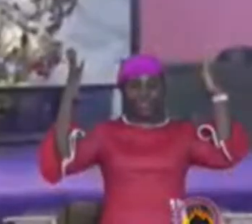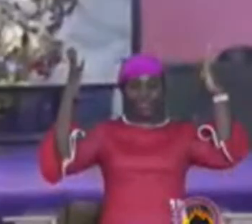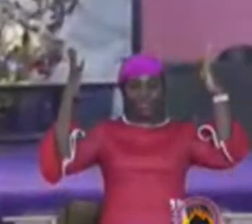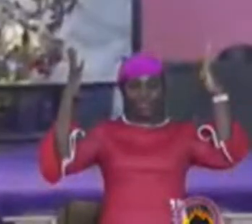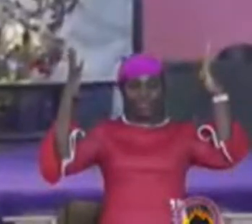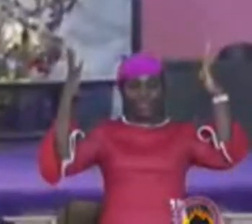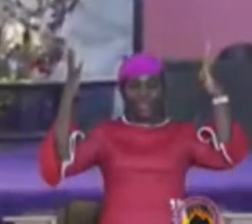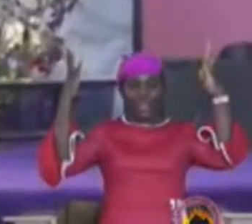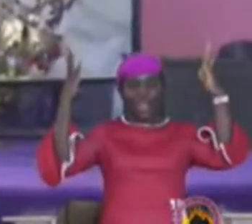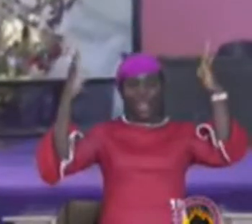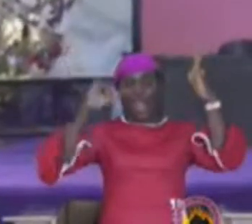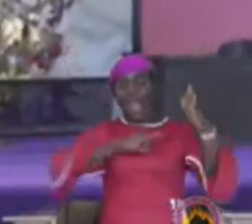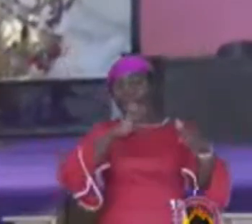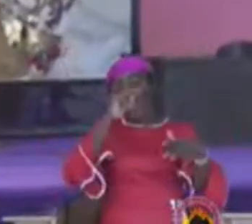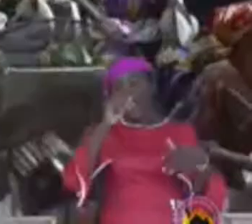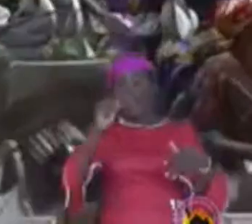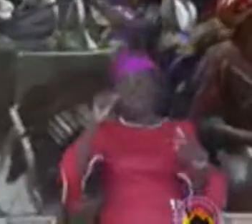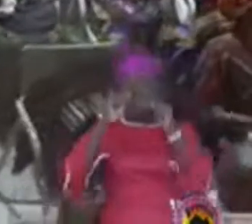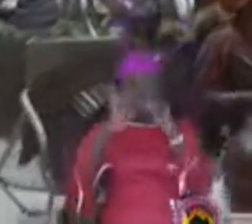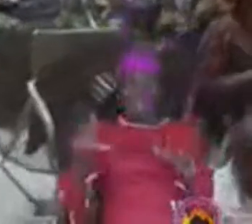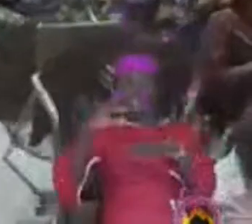already. Hallelujah.